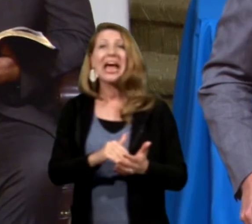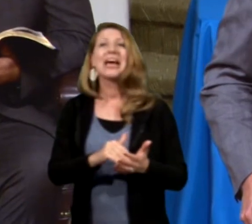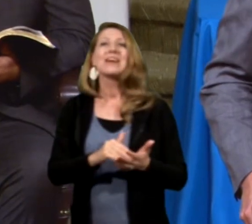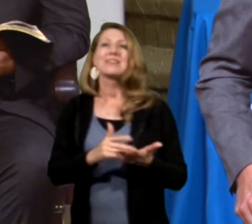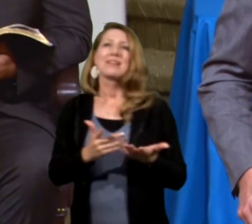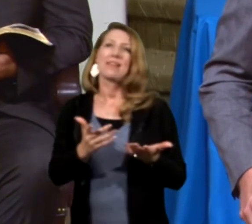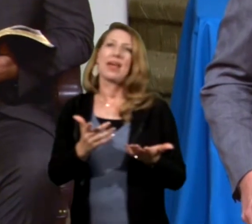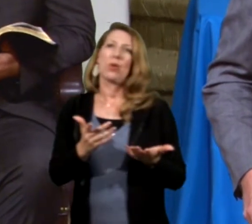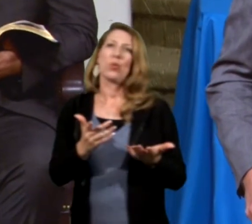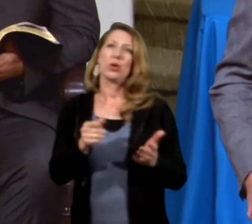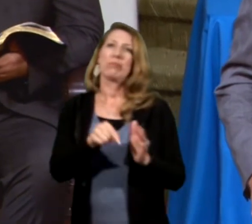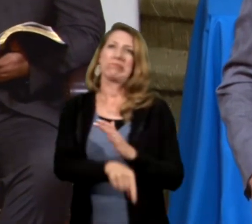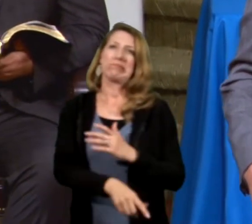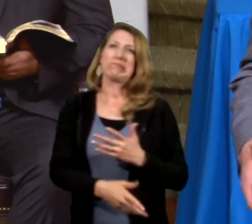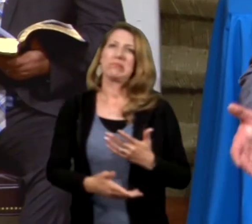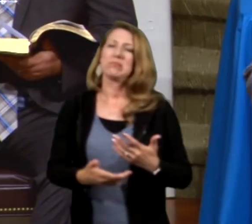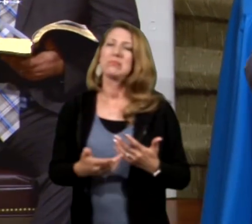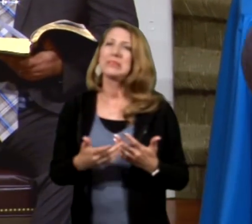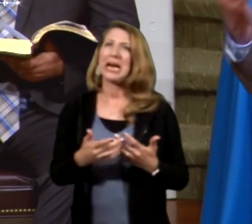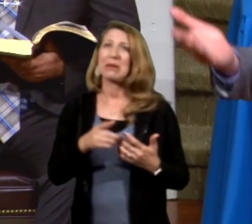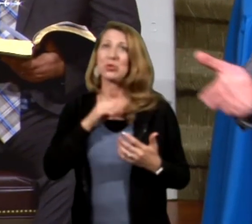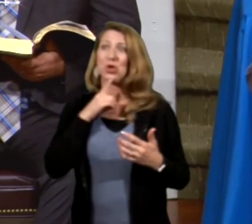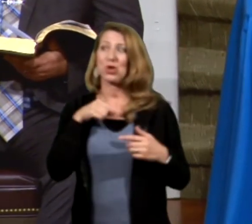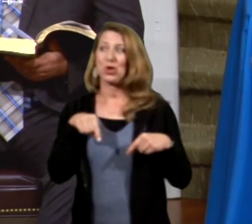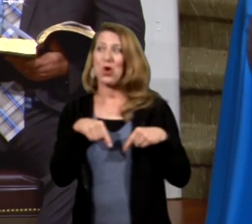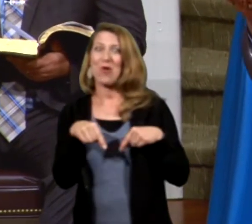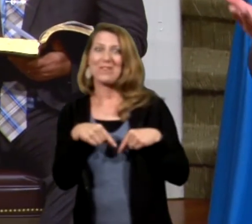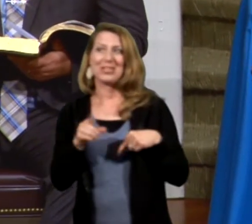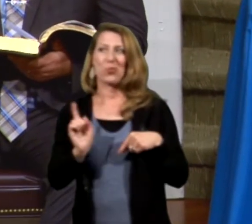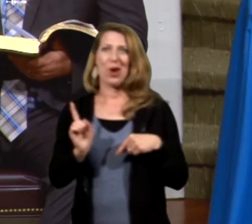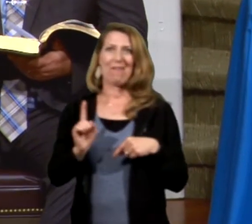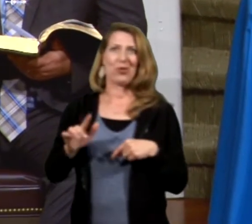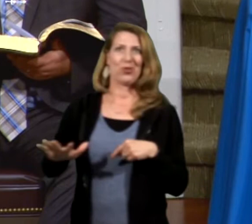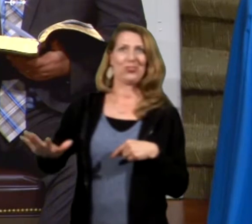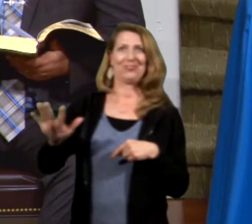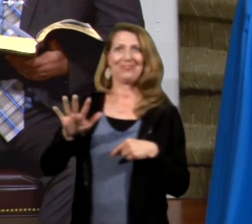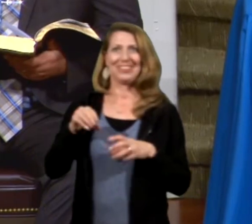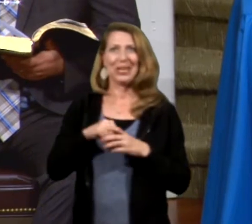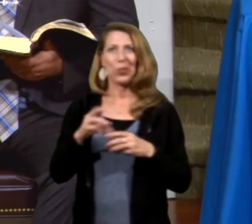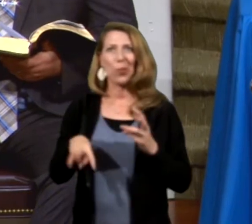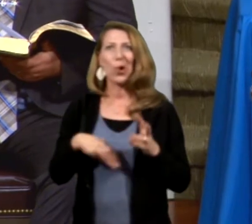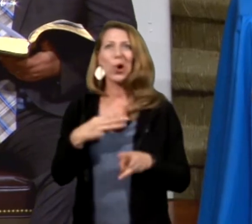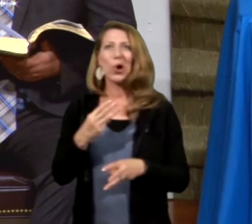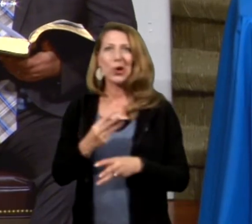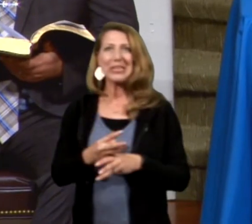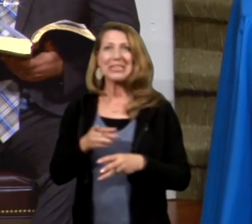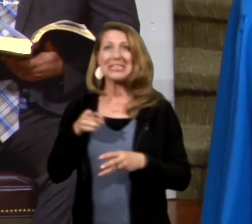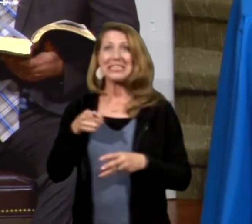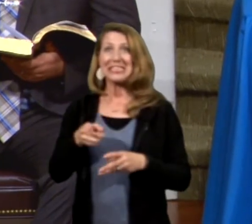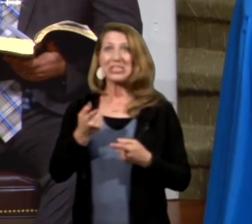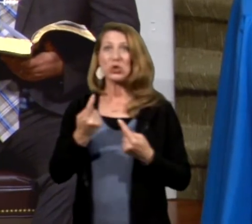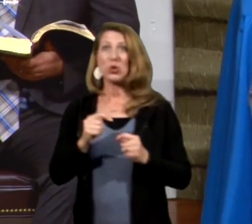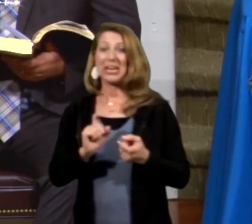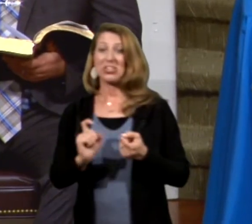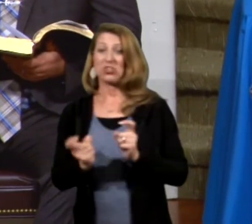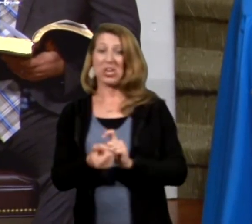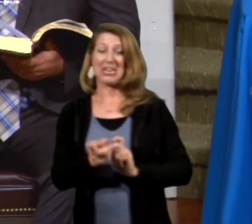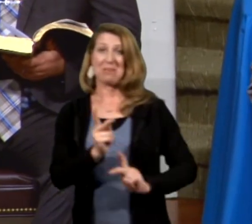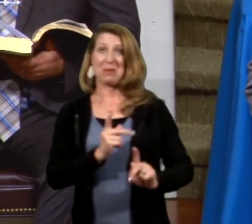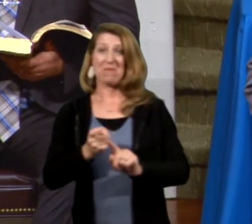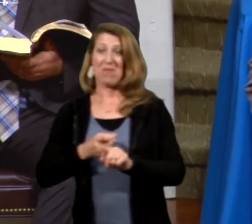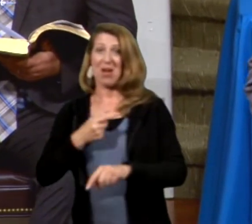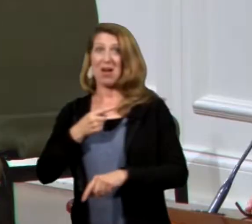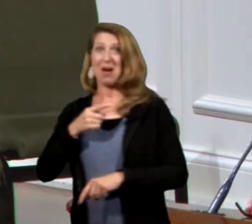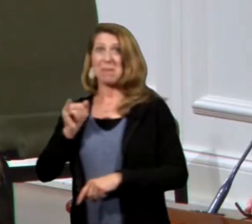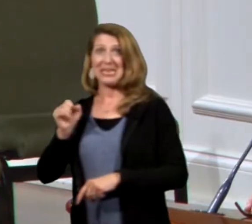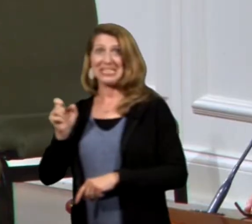the gospel. And it's very nerve-wracking probably for him to be wherever he is in the world, because he is converting people from